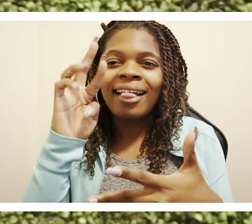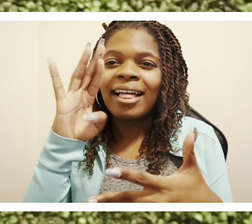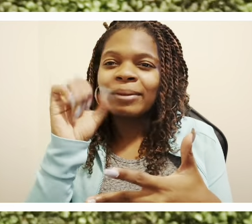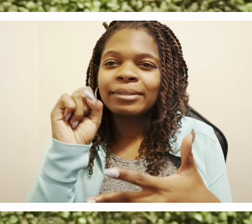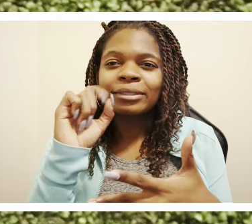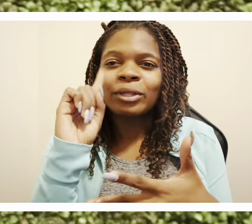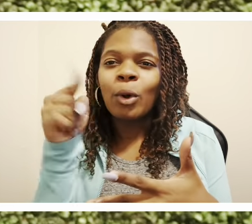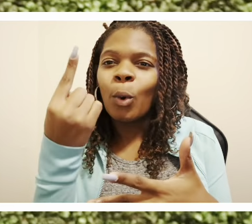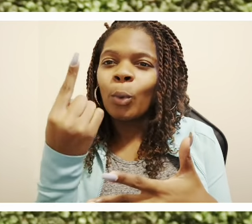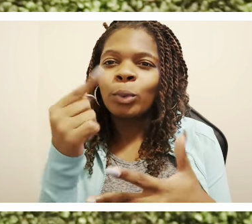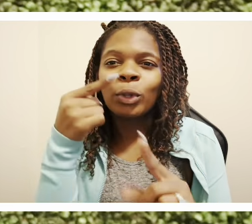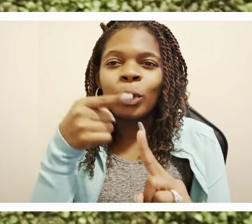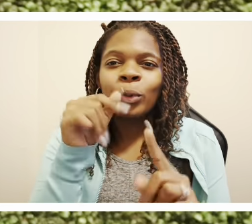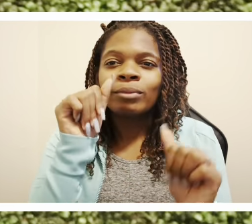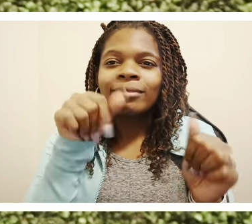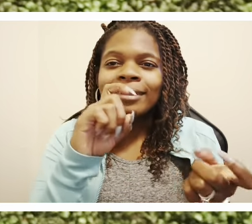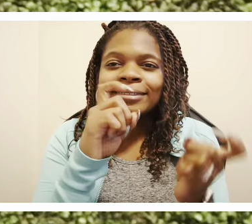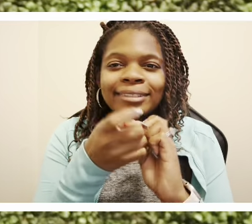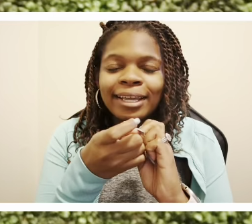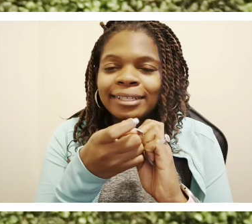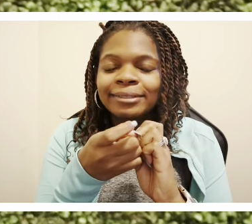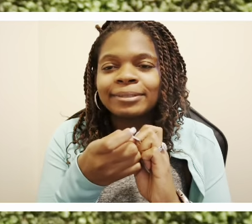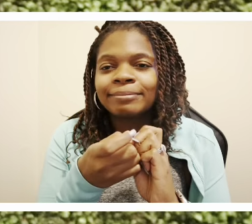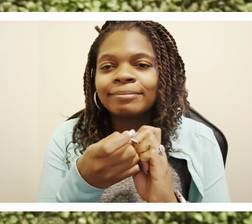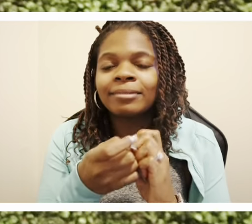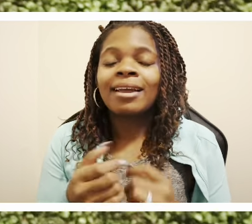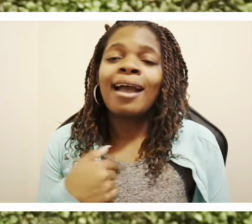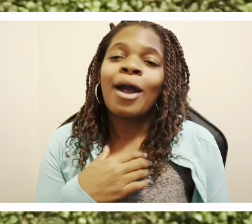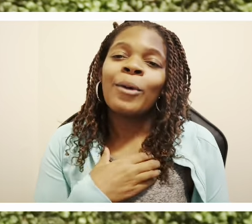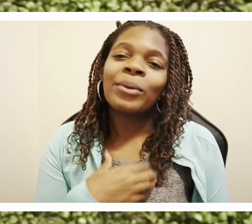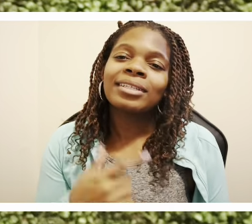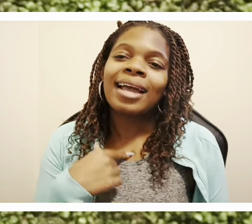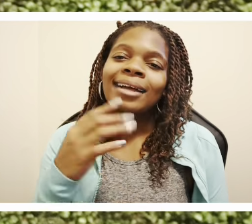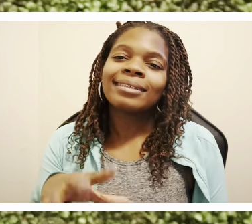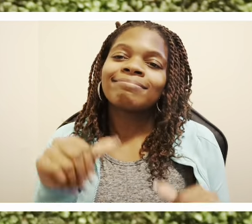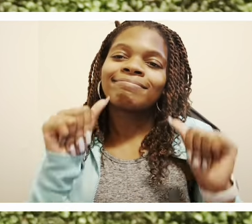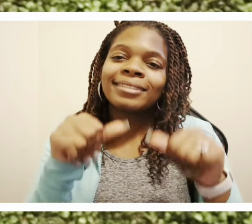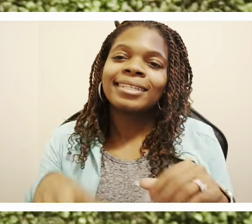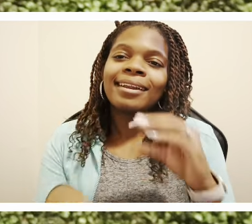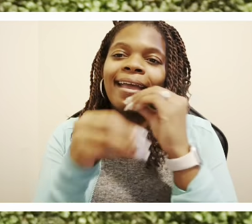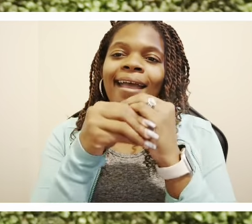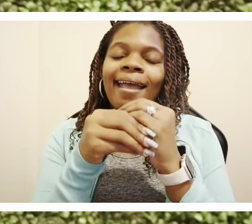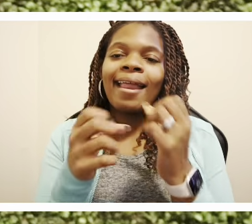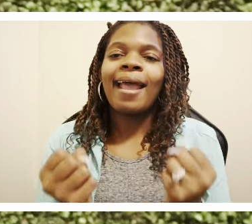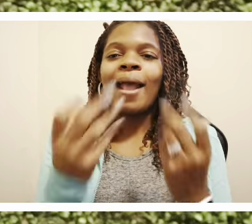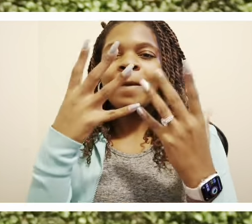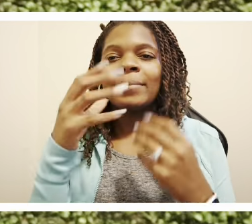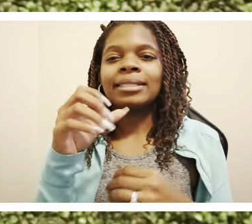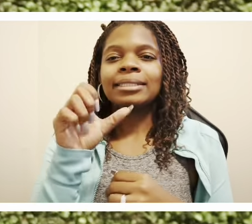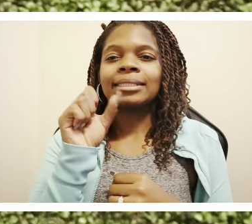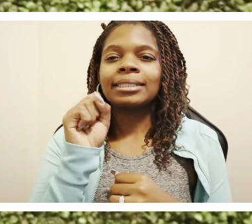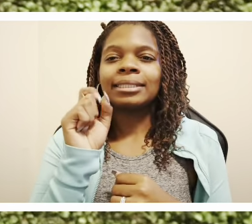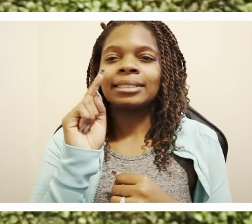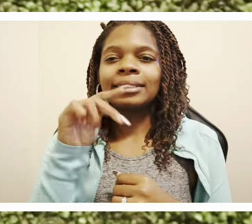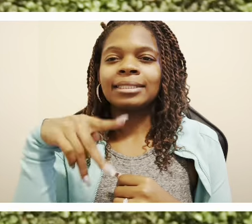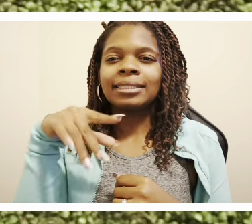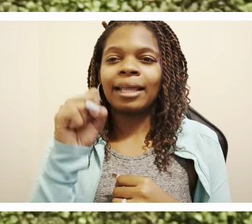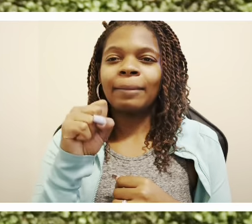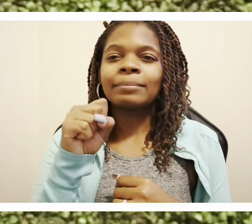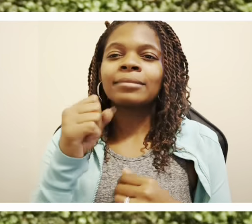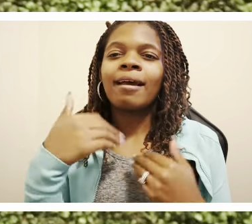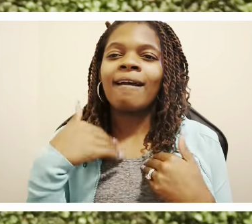I can do in a day as a goal, but they don't give me that option. But Fitbit does, so I do like that. They both have